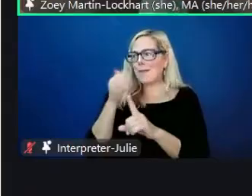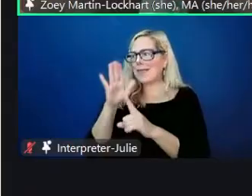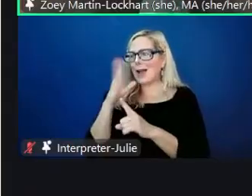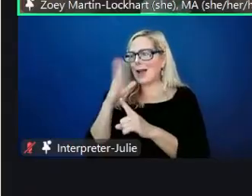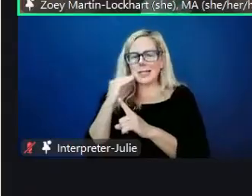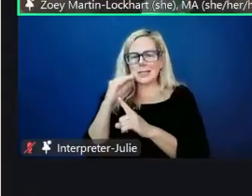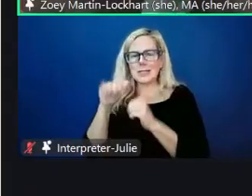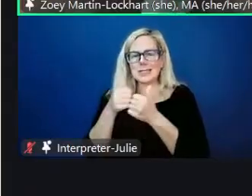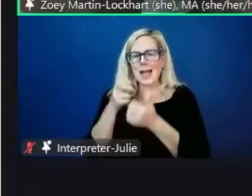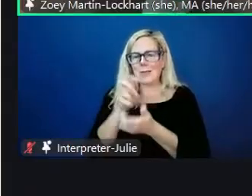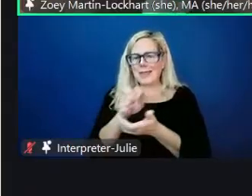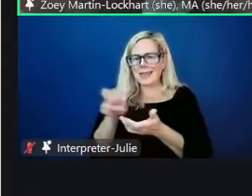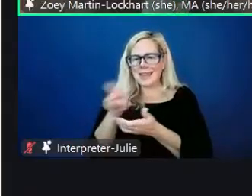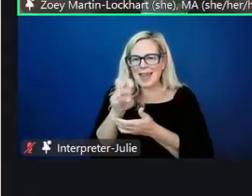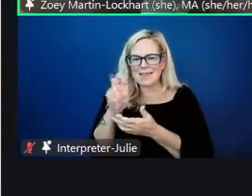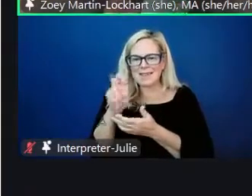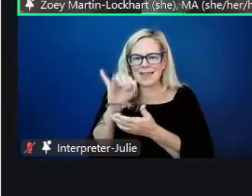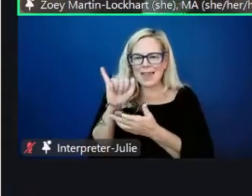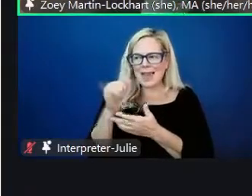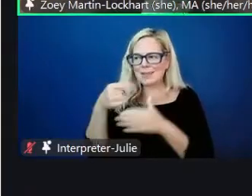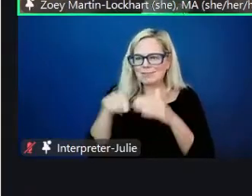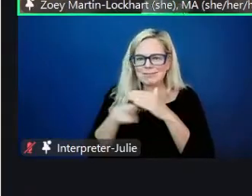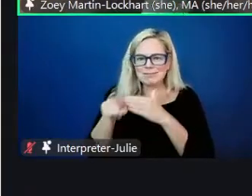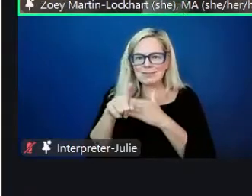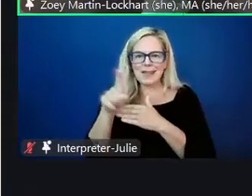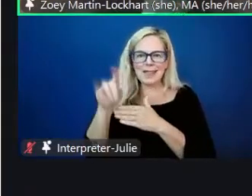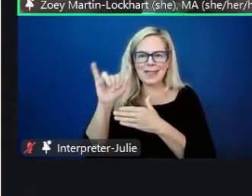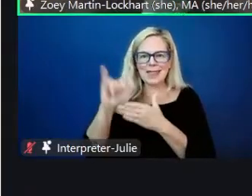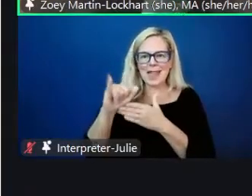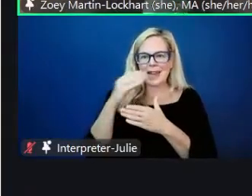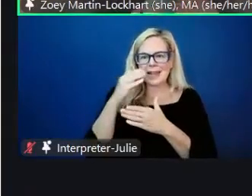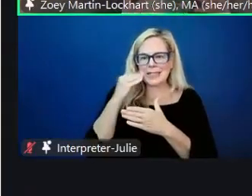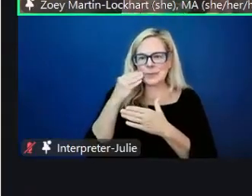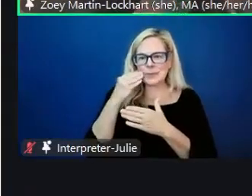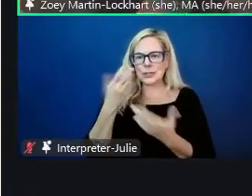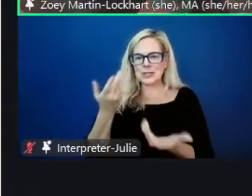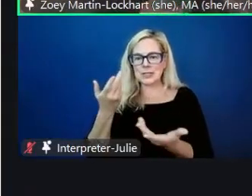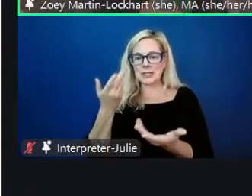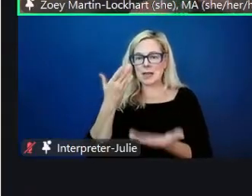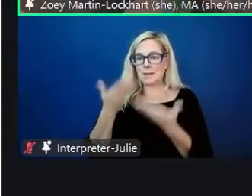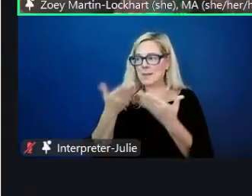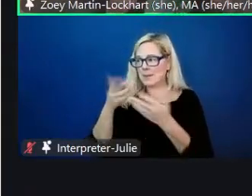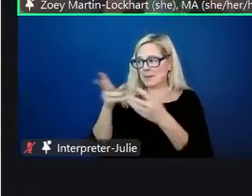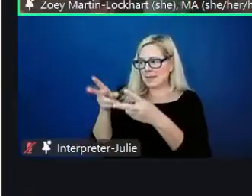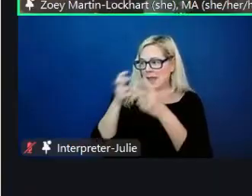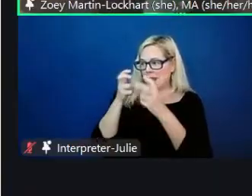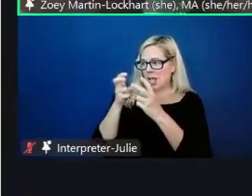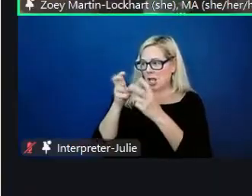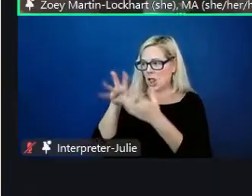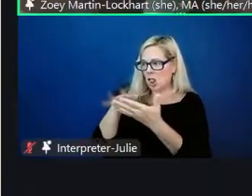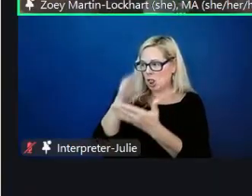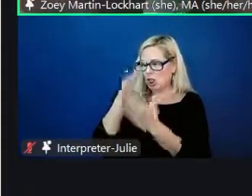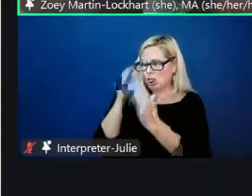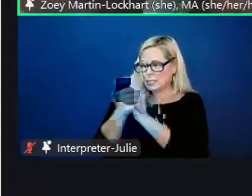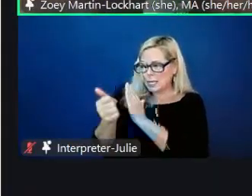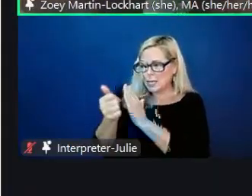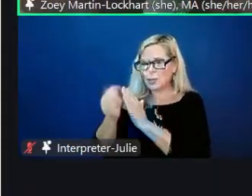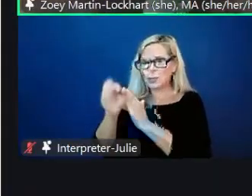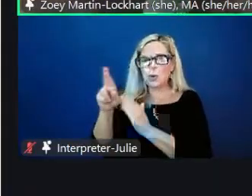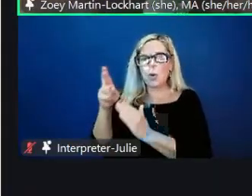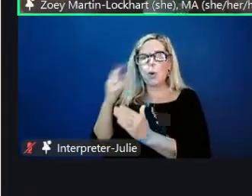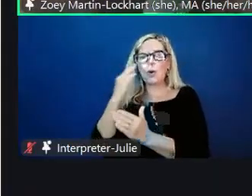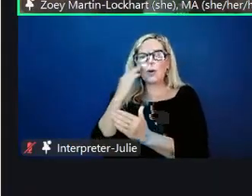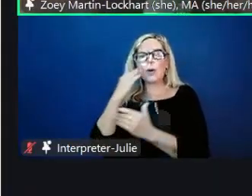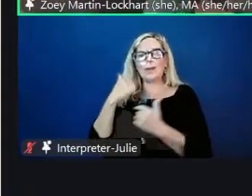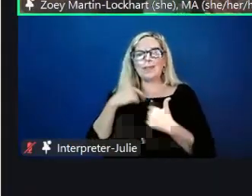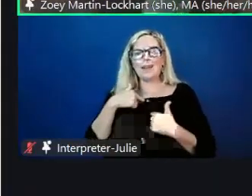navigated it, and then taking some, whether it's like some skills from that or some solace in knowing that you're not